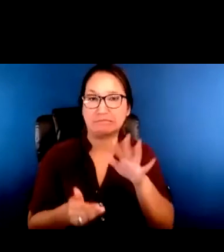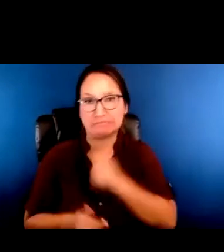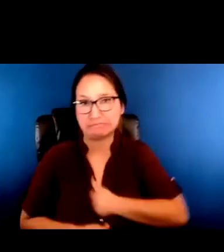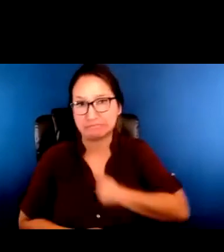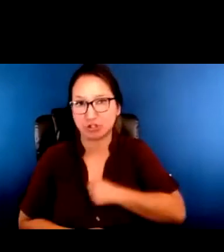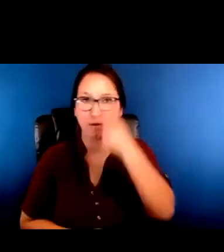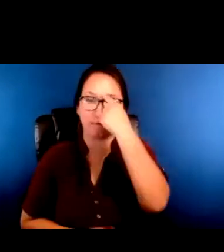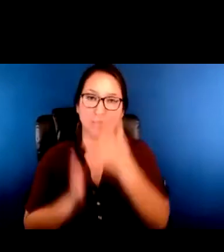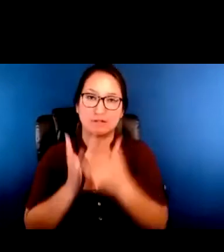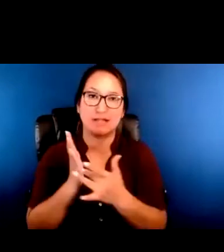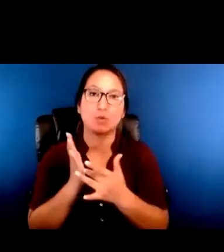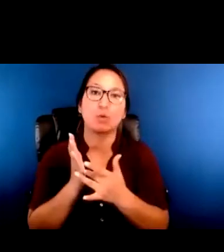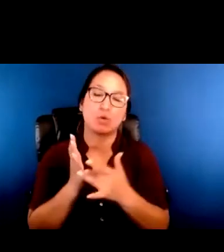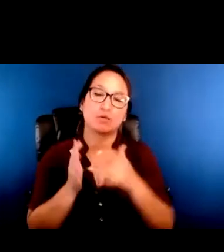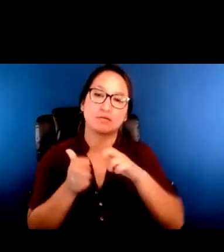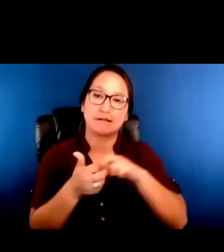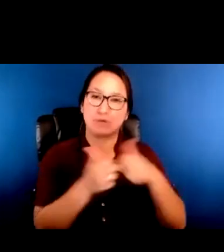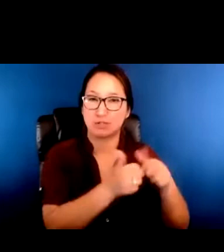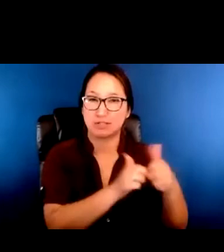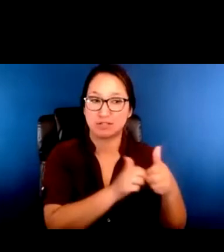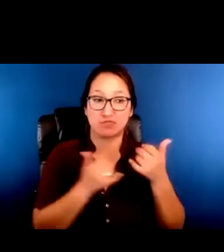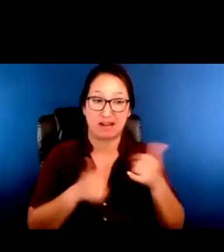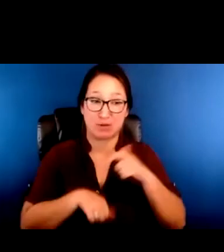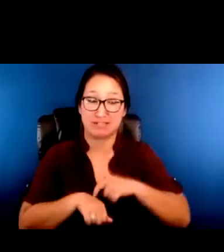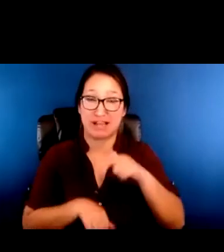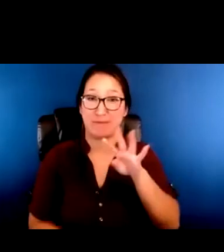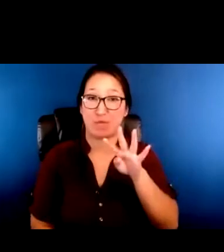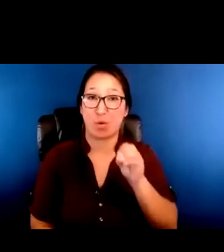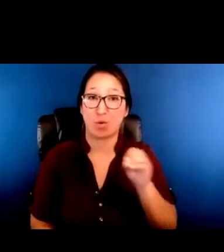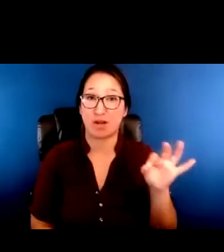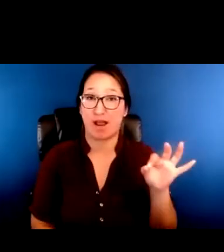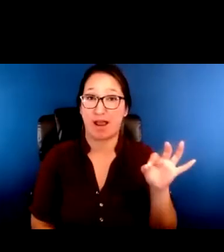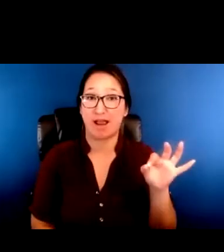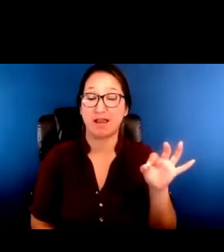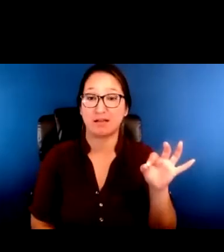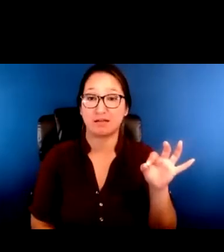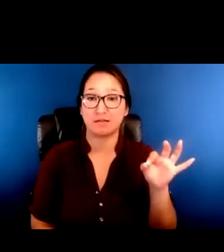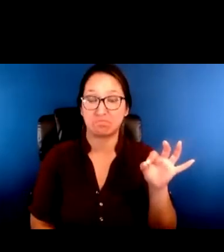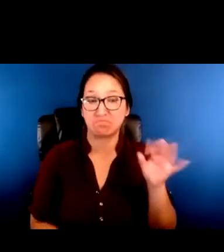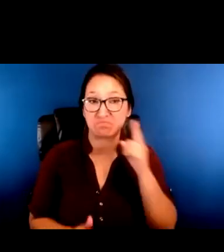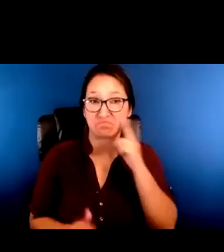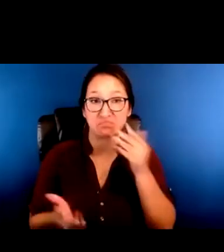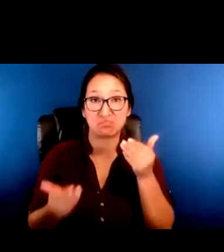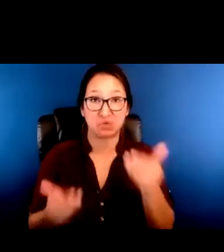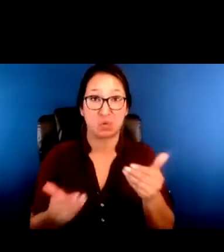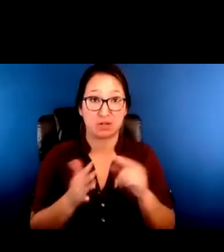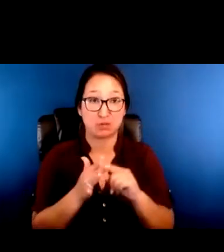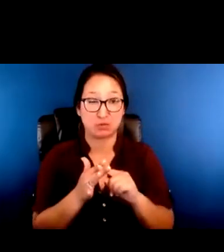go ahead and start. It's 4:09. I'm going to go ahead and start here at